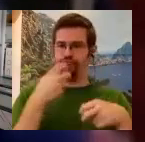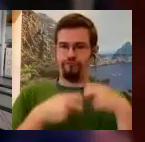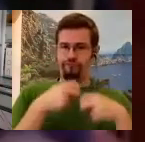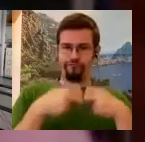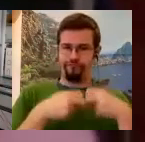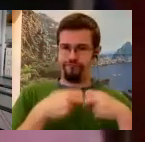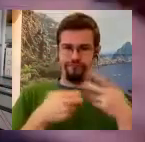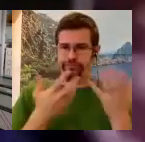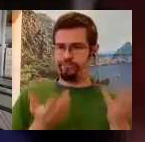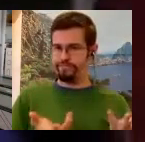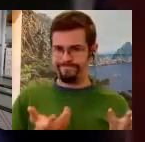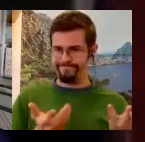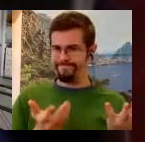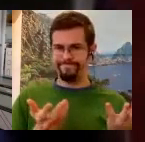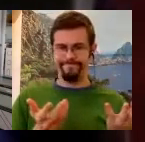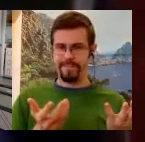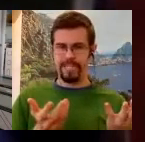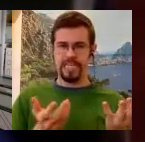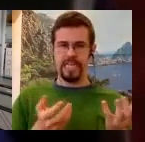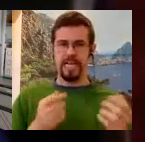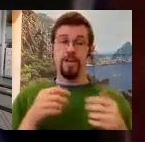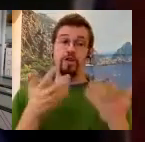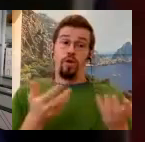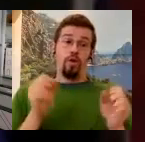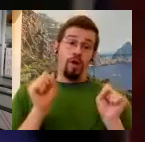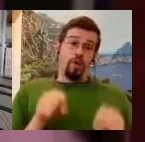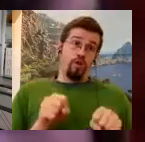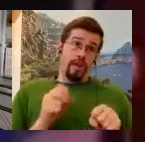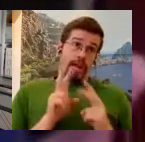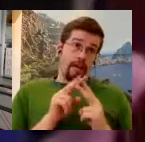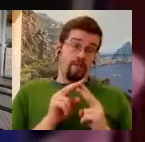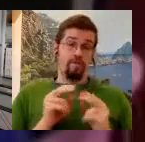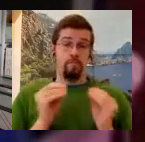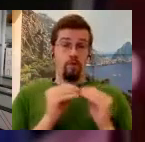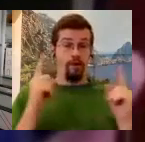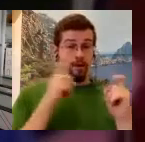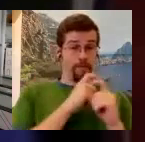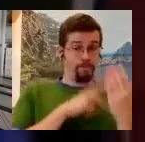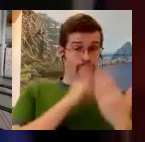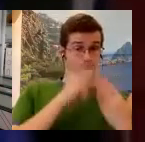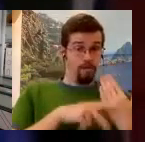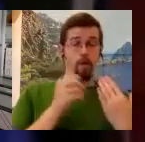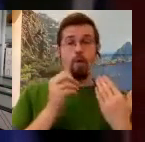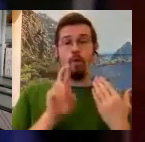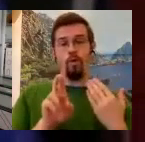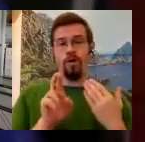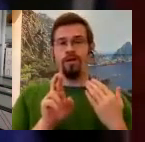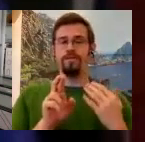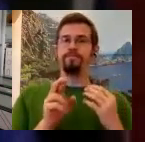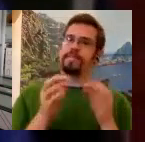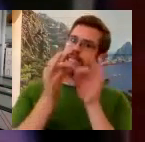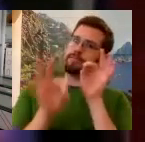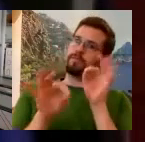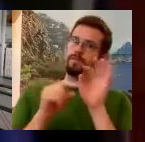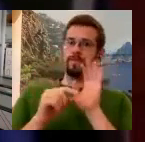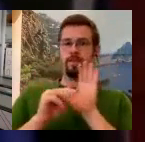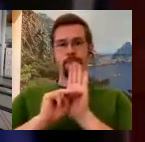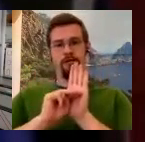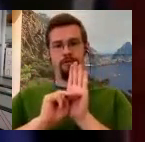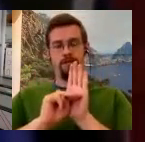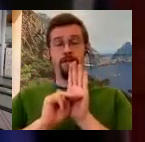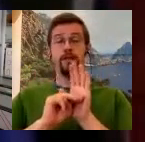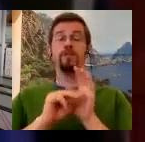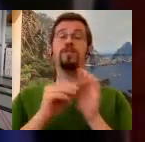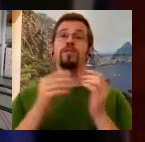a complicated program, or we could simplify the model. And we've been simplifying the